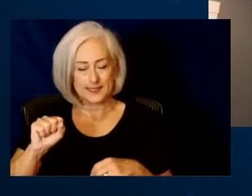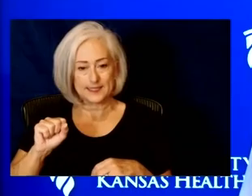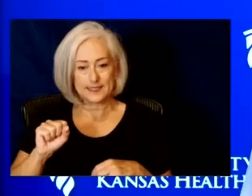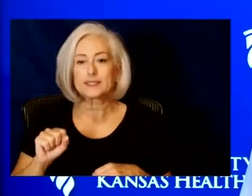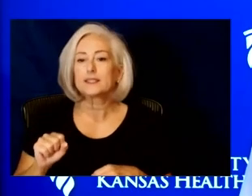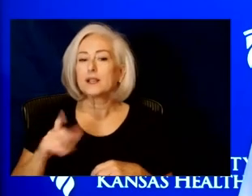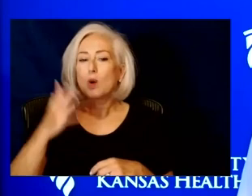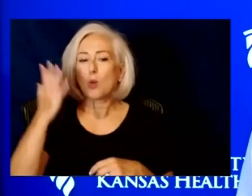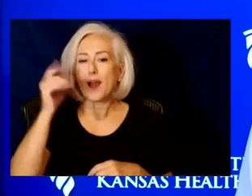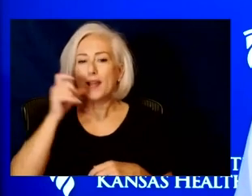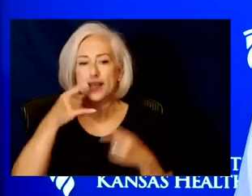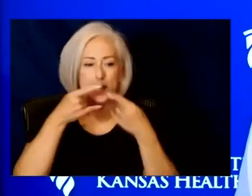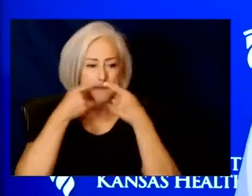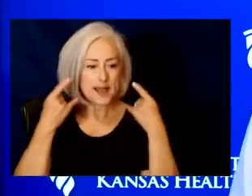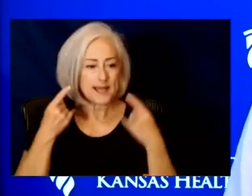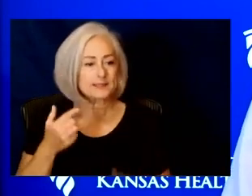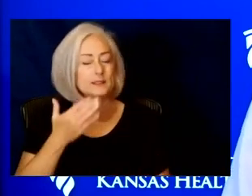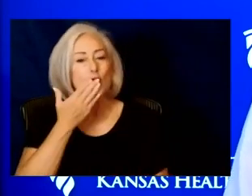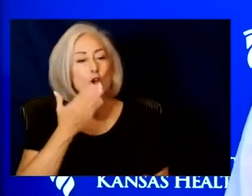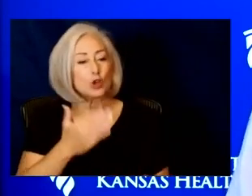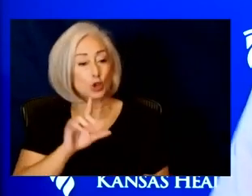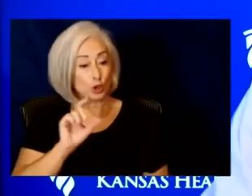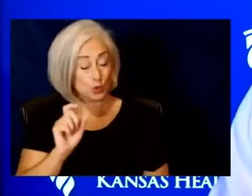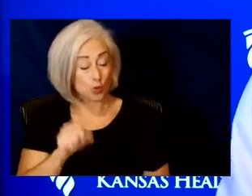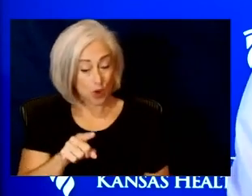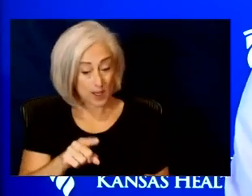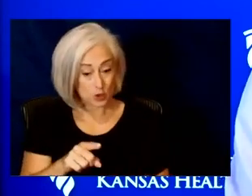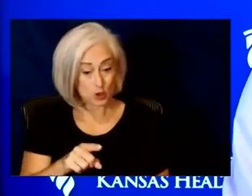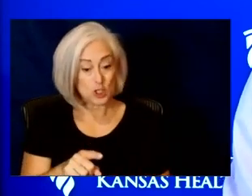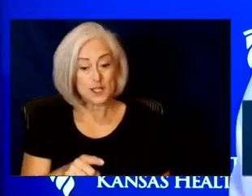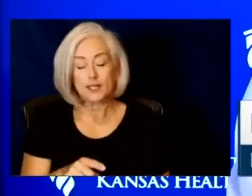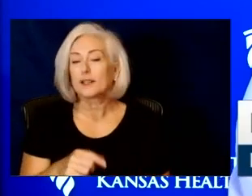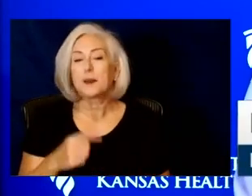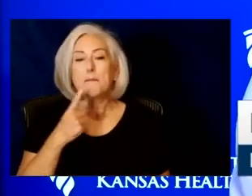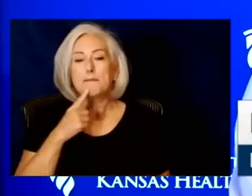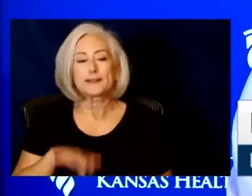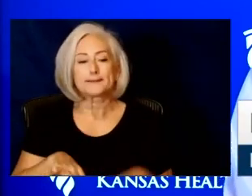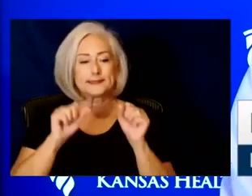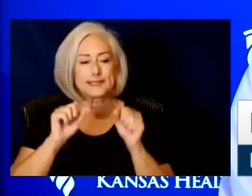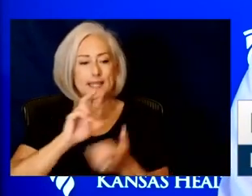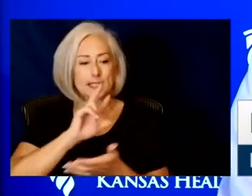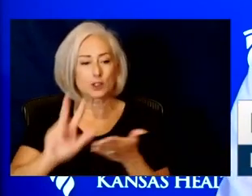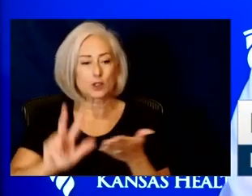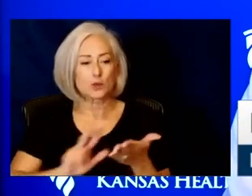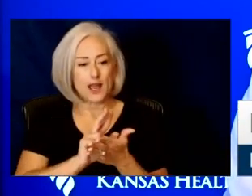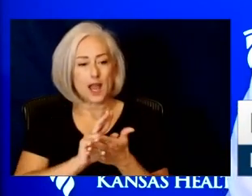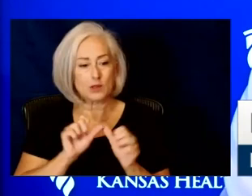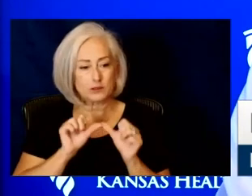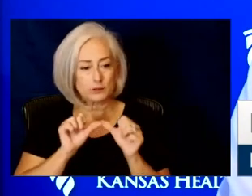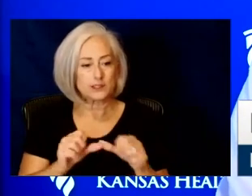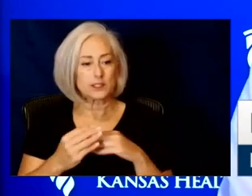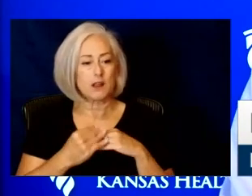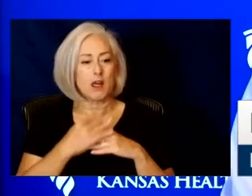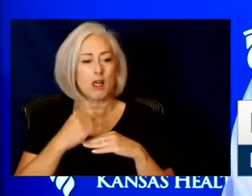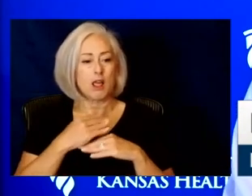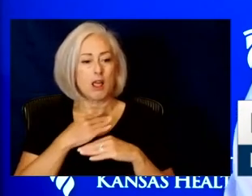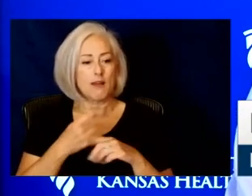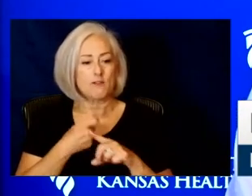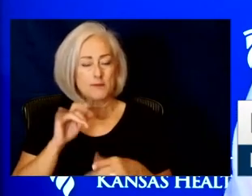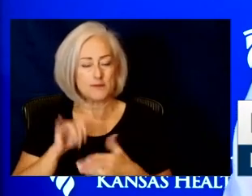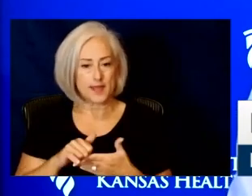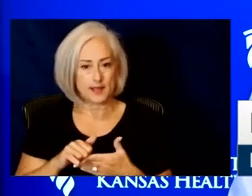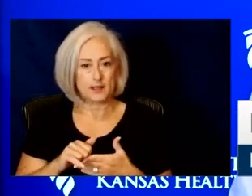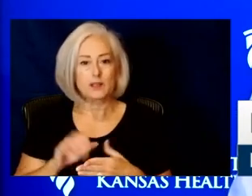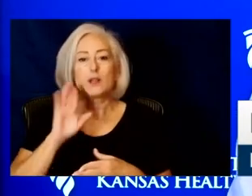good explanation of this. I think that's a great question. We will be using care for any monkeypox patients here in the health